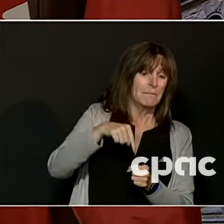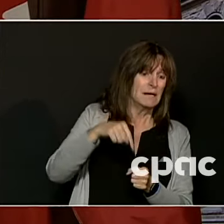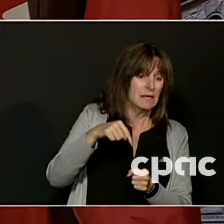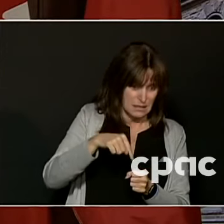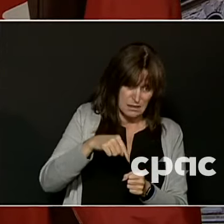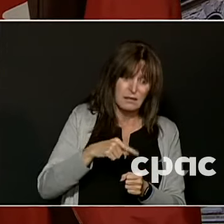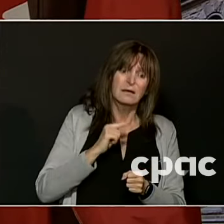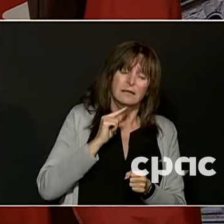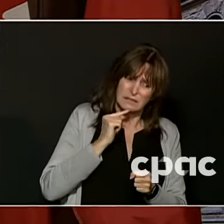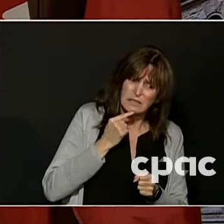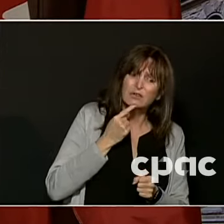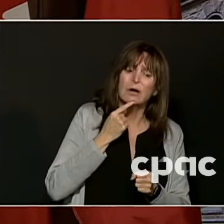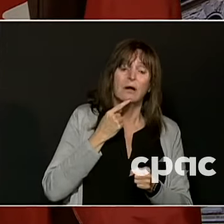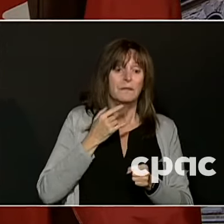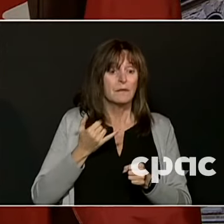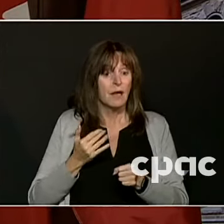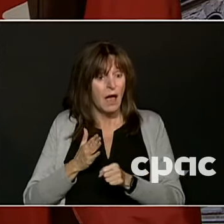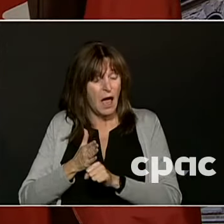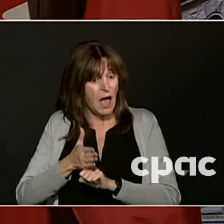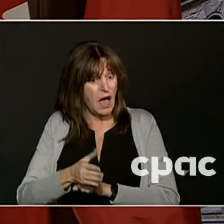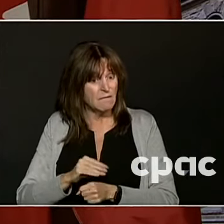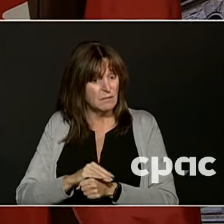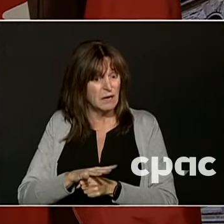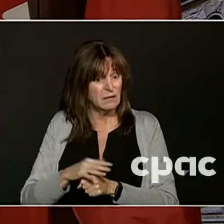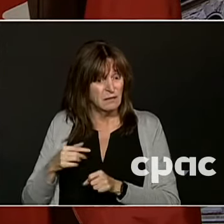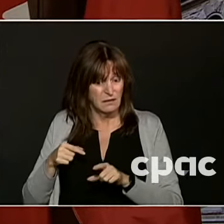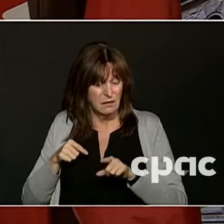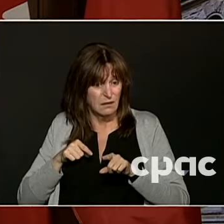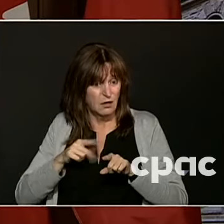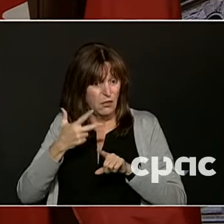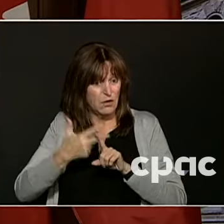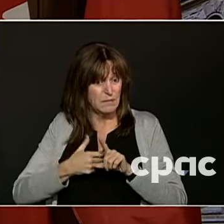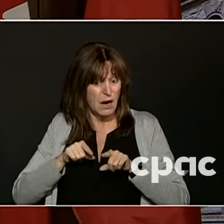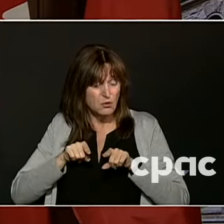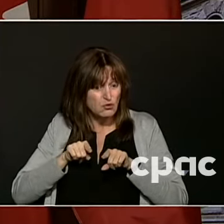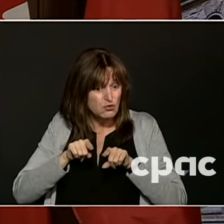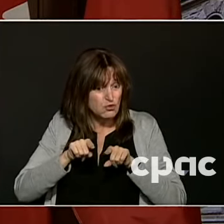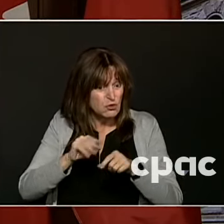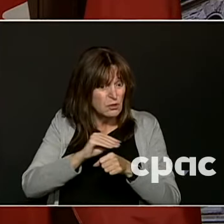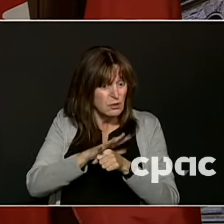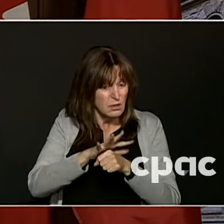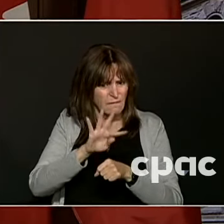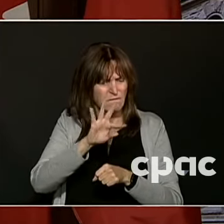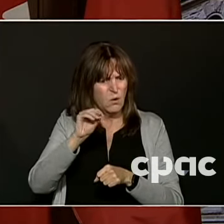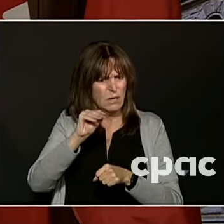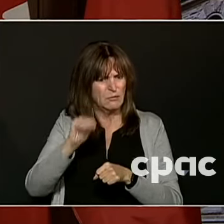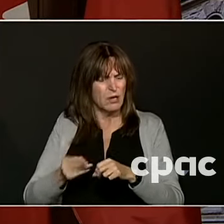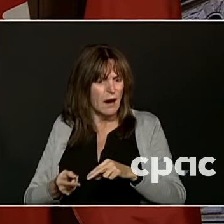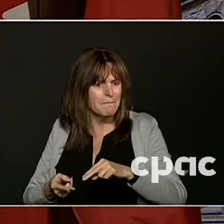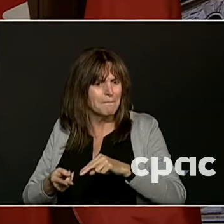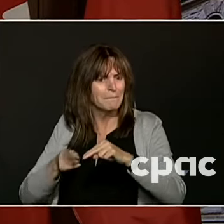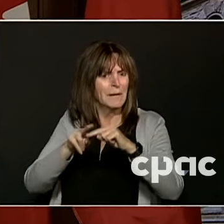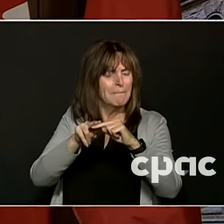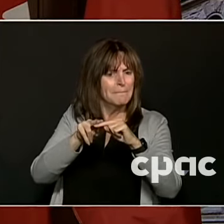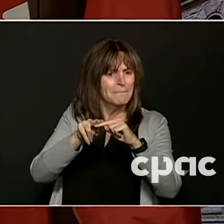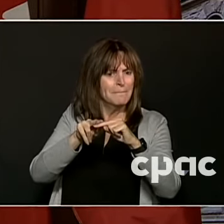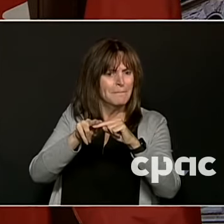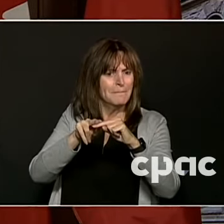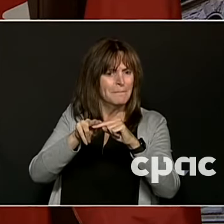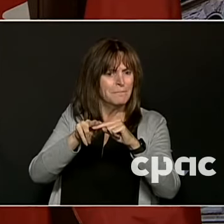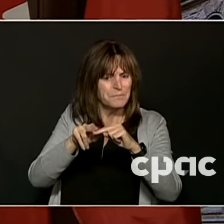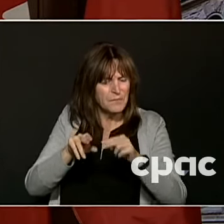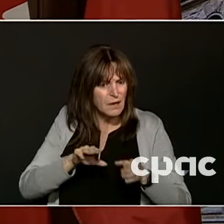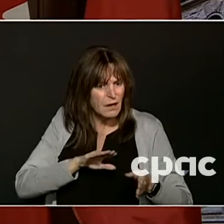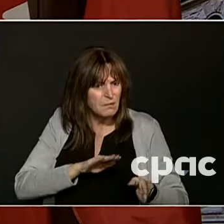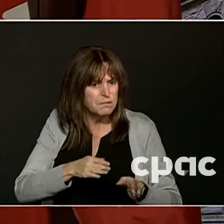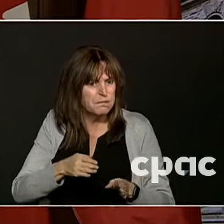week in the first 3.5 months of the pandemic, so almost a 40% increase. Although this is related to the onset of the pandemic, we should